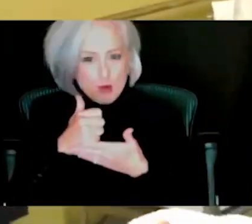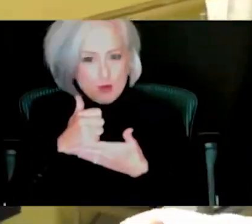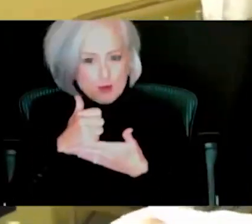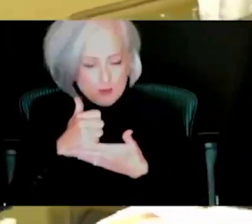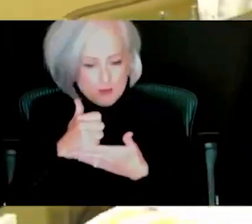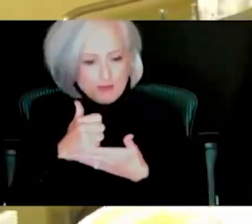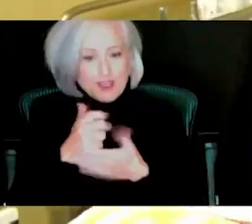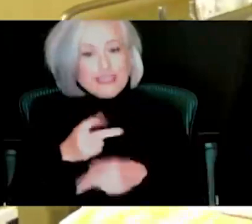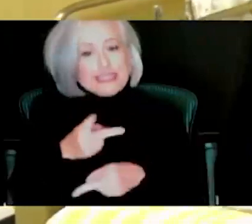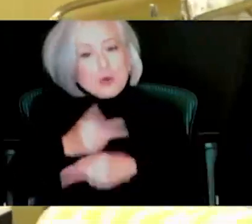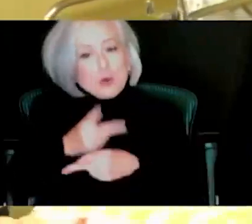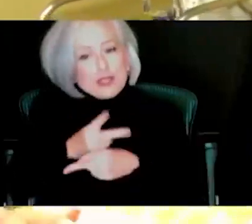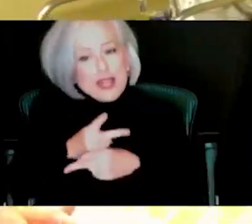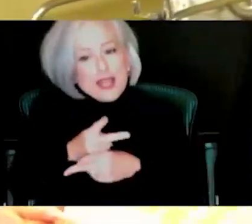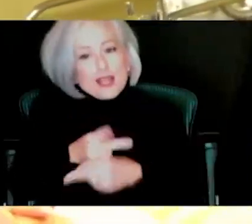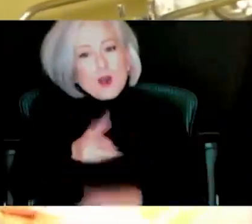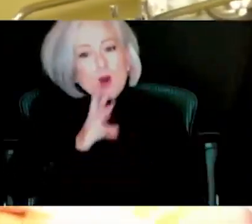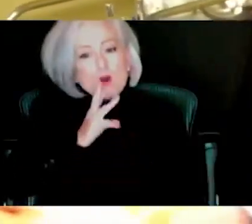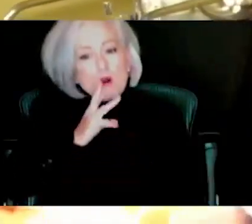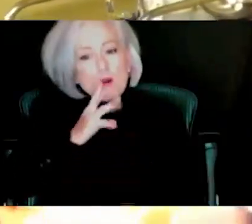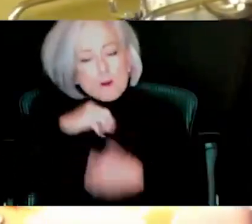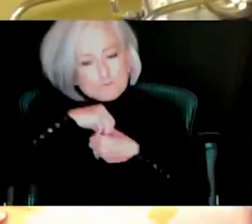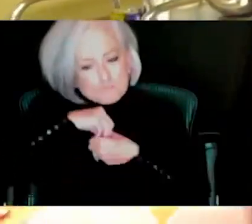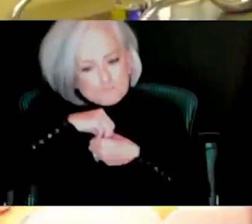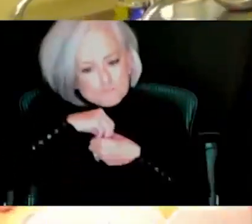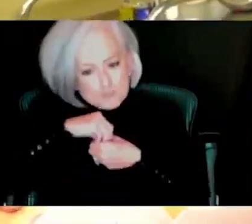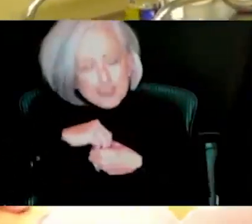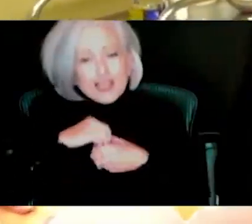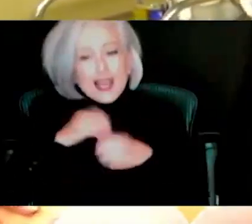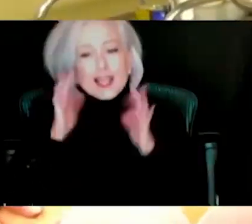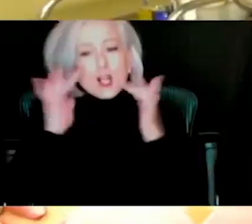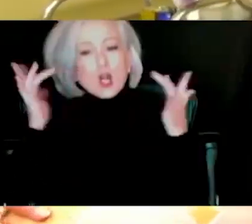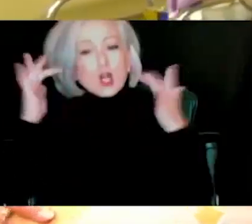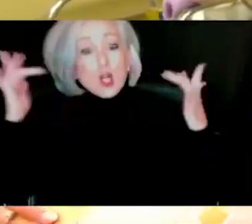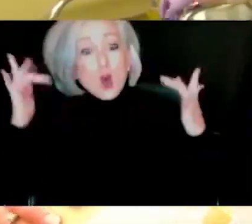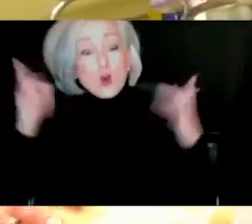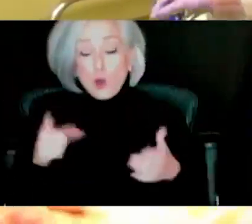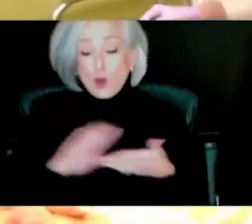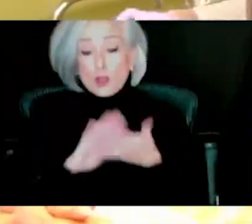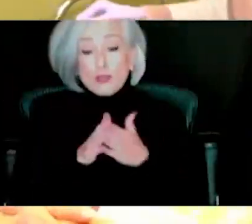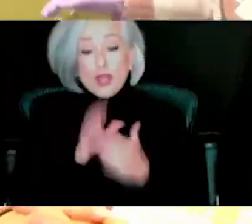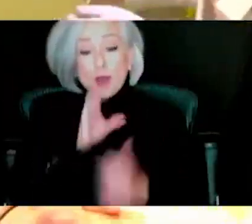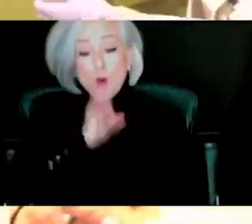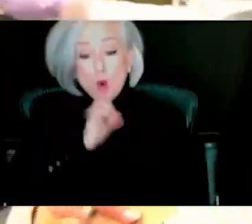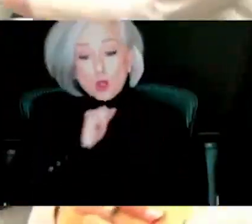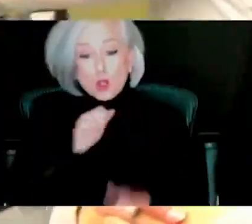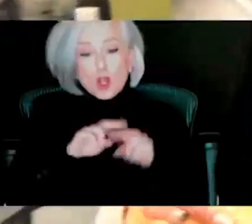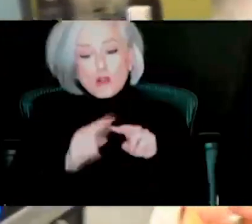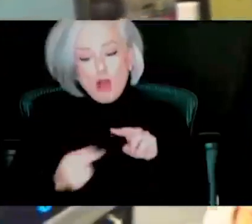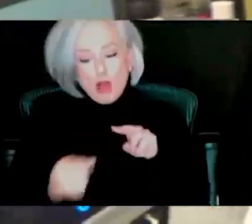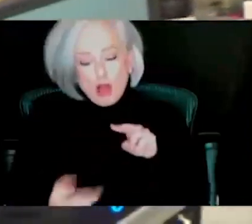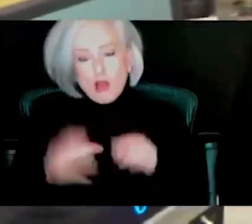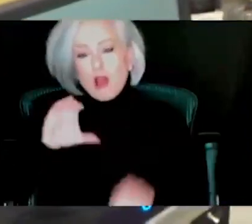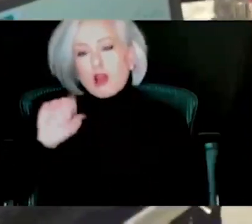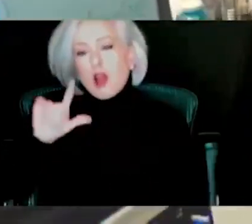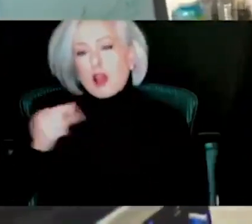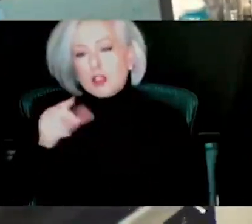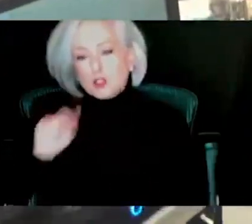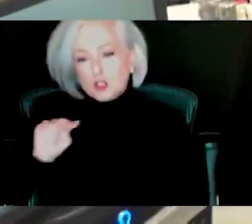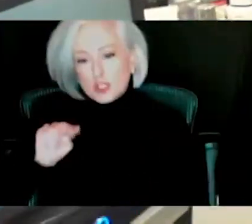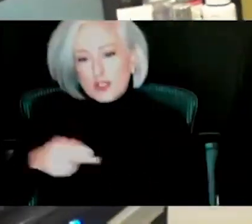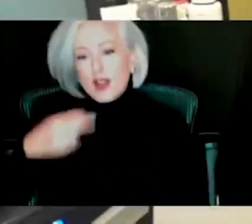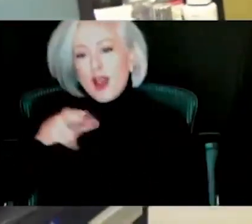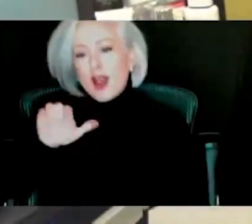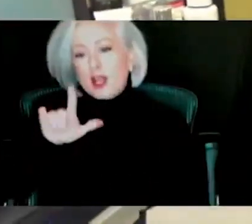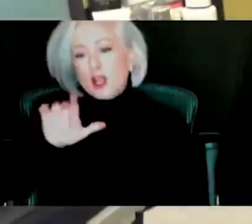retain water and give us that glow. And as we age, we lose collagen, we lose hyaluronic acid. That's why, we often see many